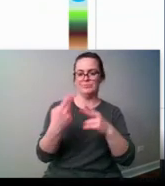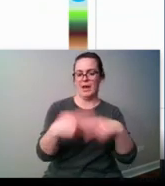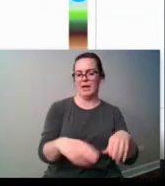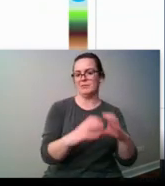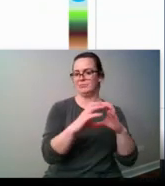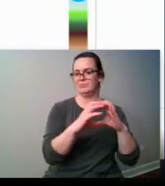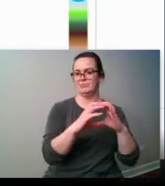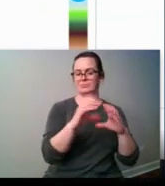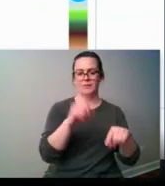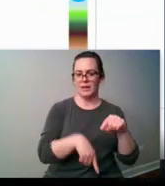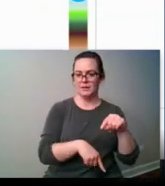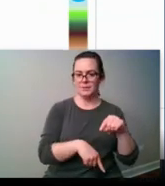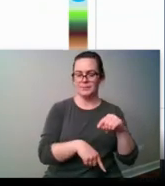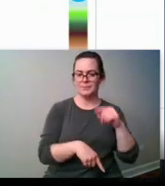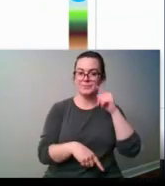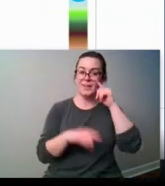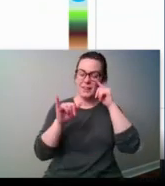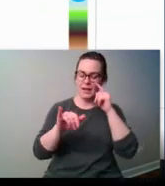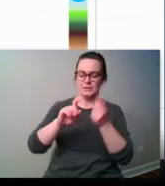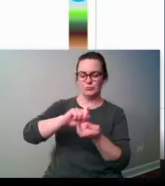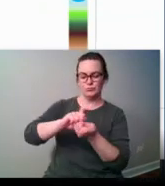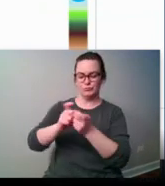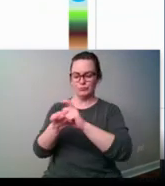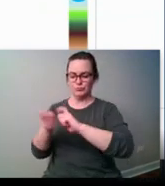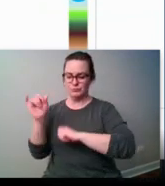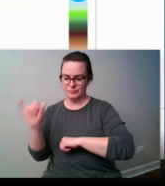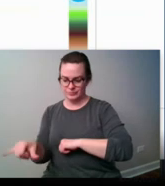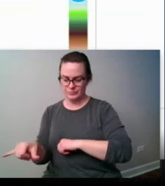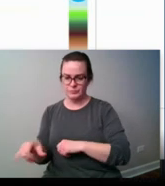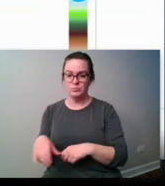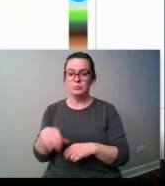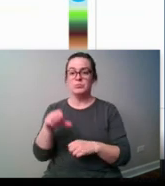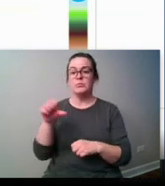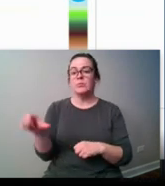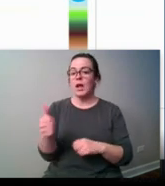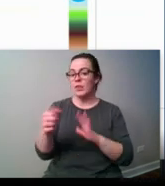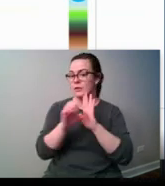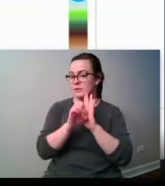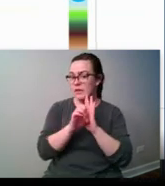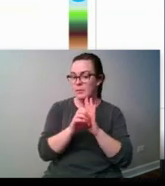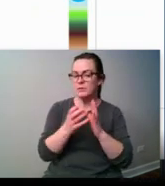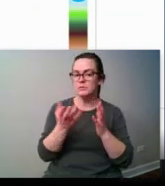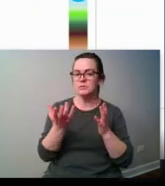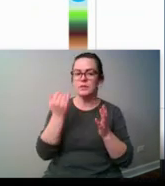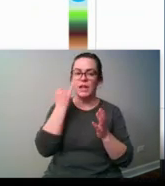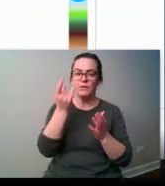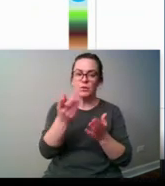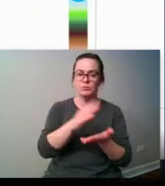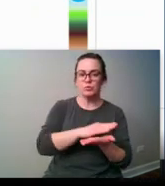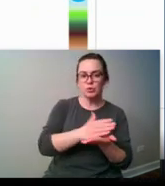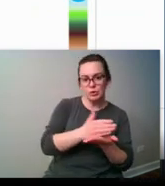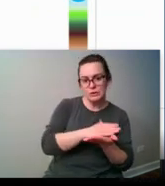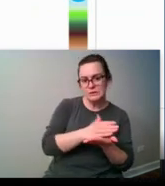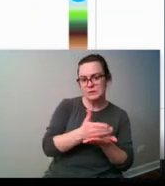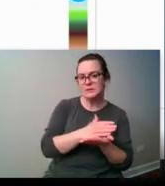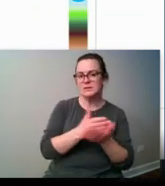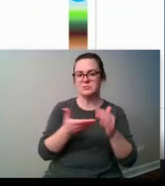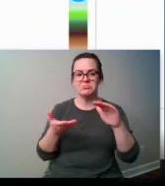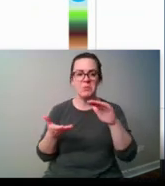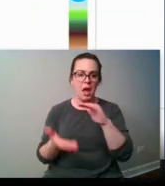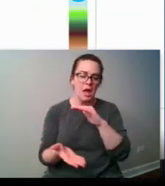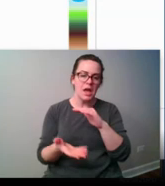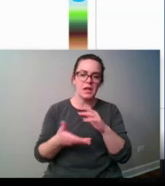irreversible. So some changes that are irreversible would be cooking and